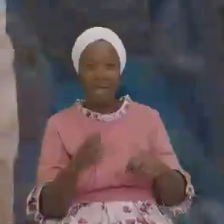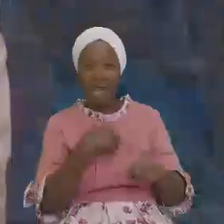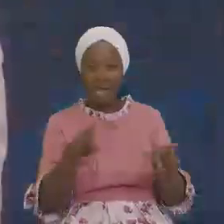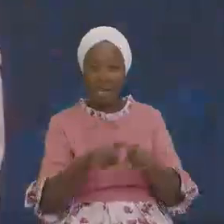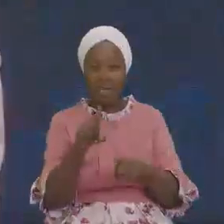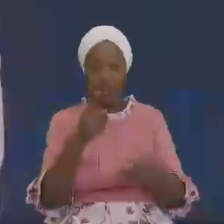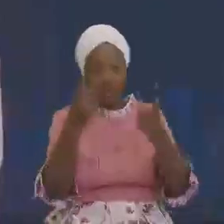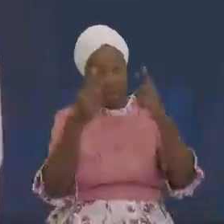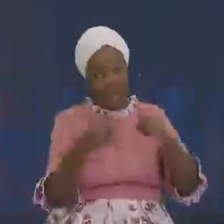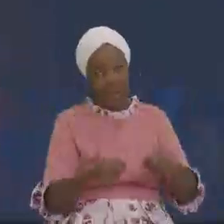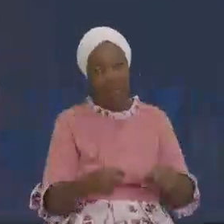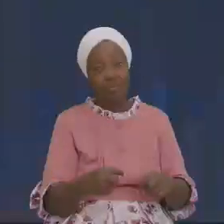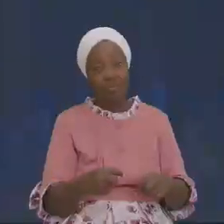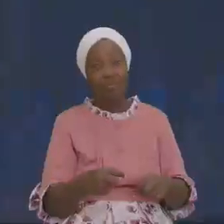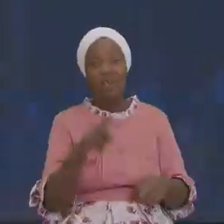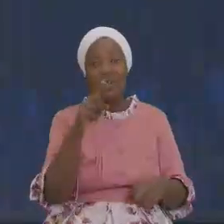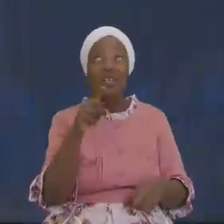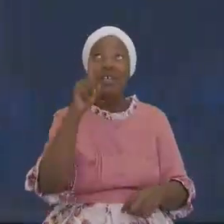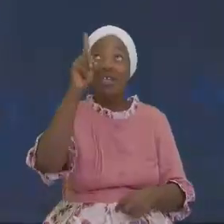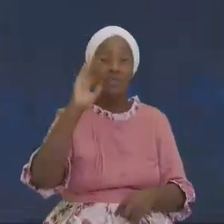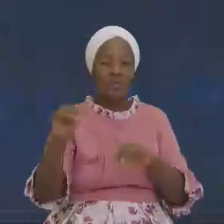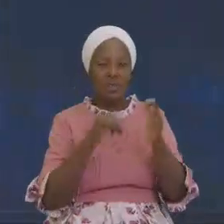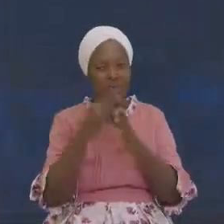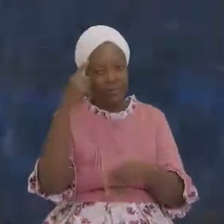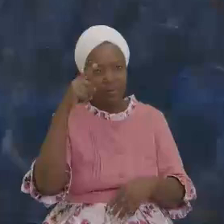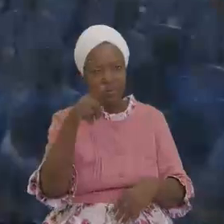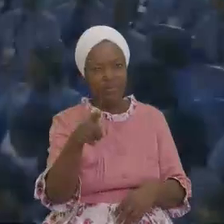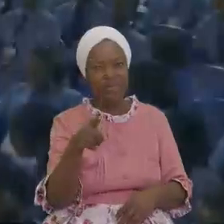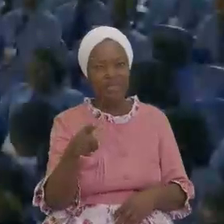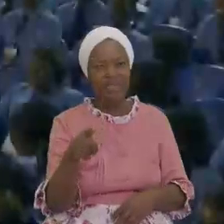As you come, they will do it for you.